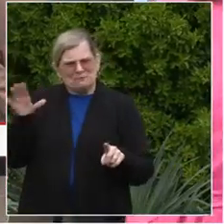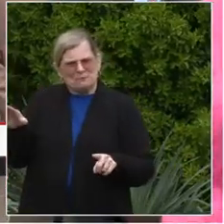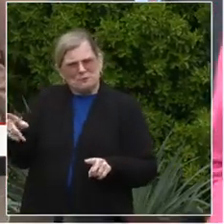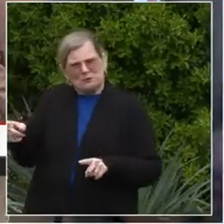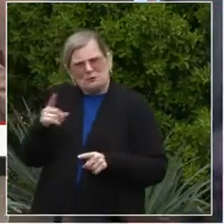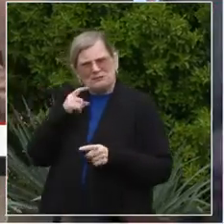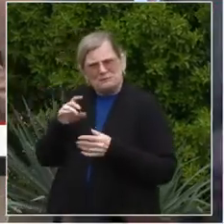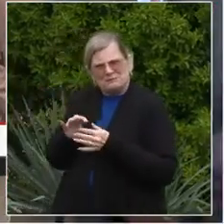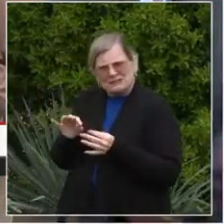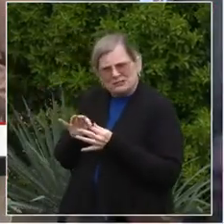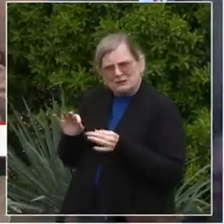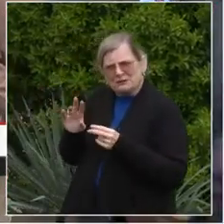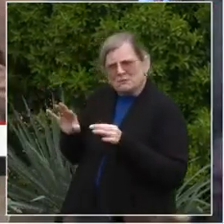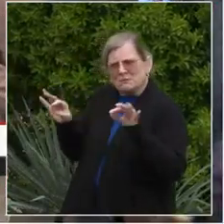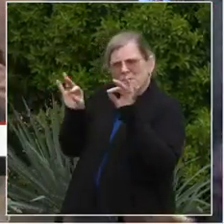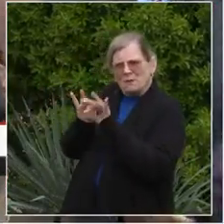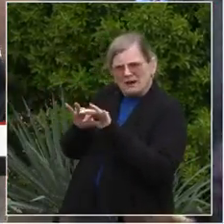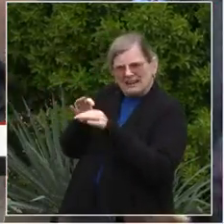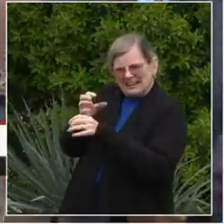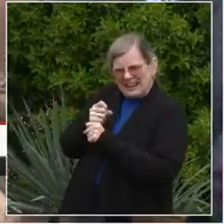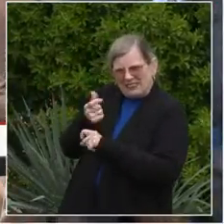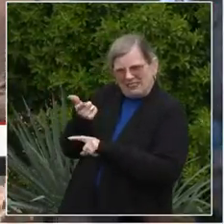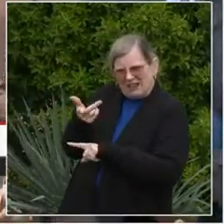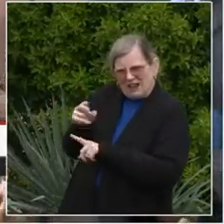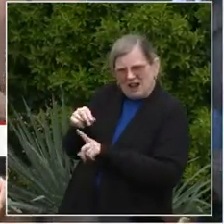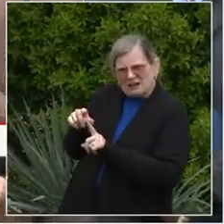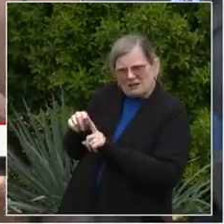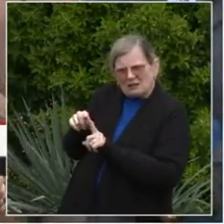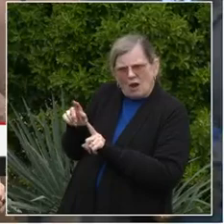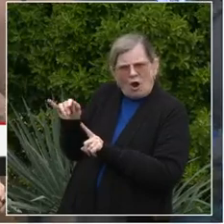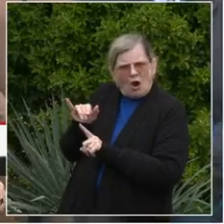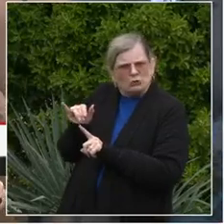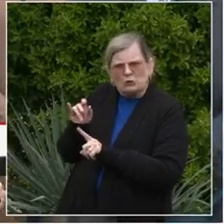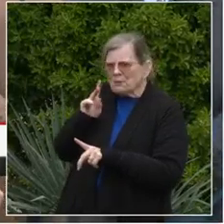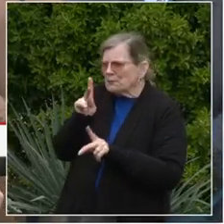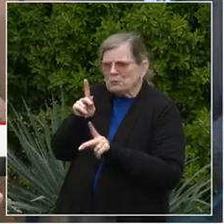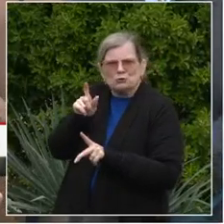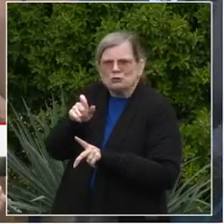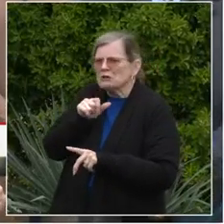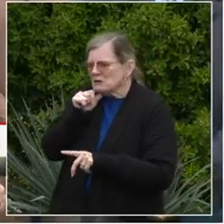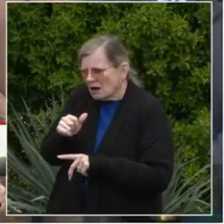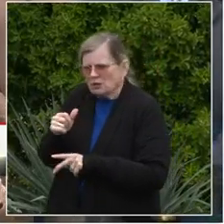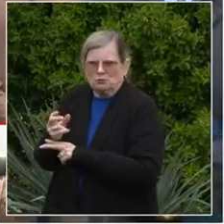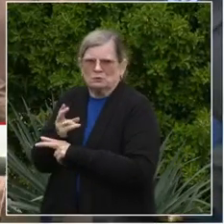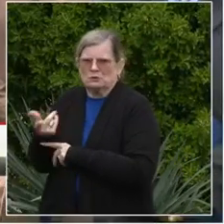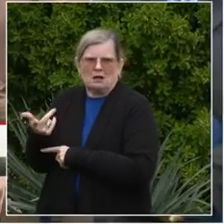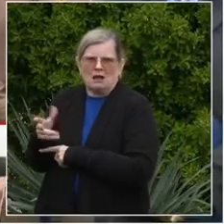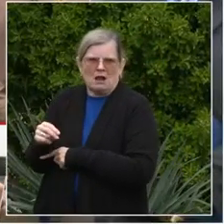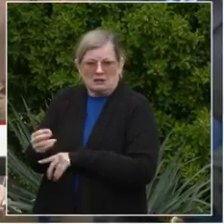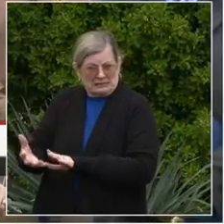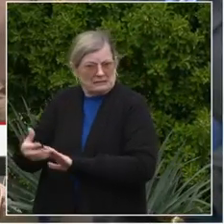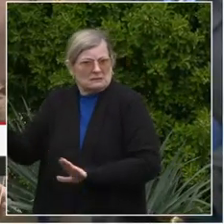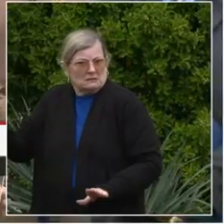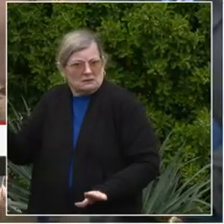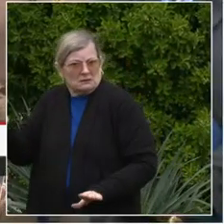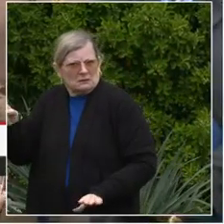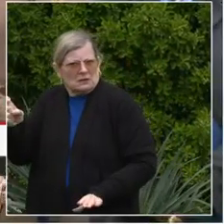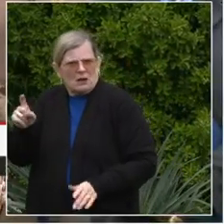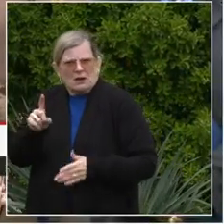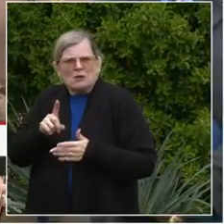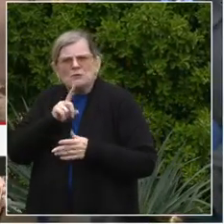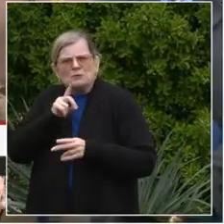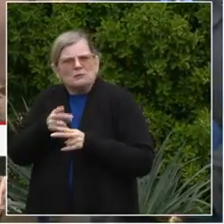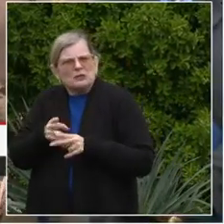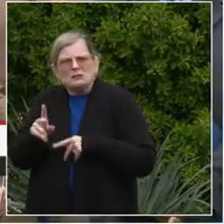is to not only get the firearms off the street, but also out of the hands of those people who are using them, especially in violent crimes. Yep. But when you mentioned about people passing